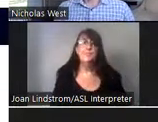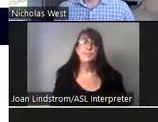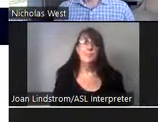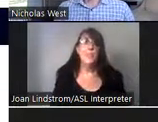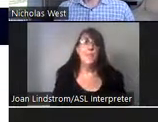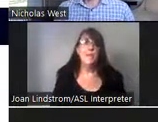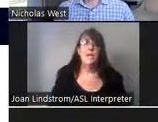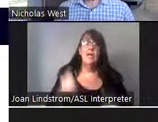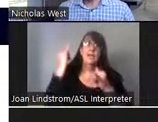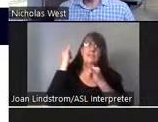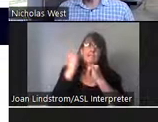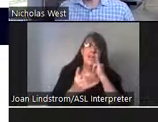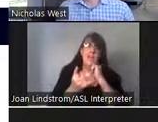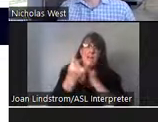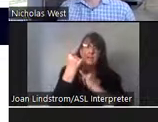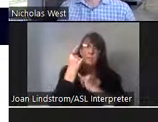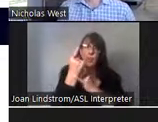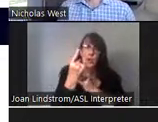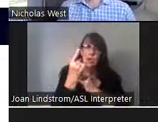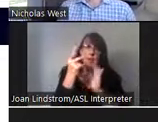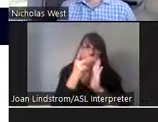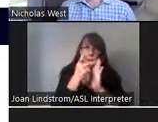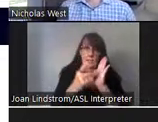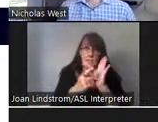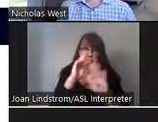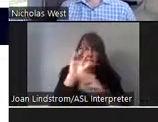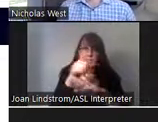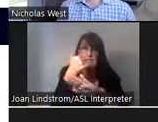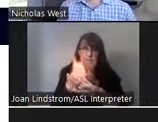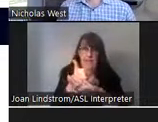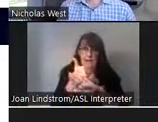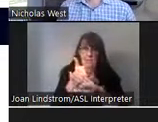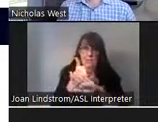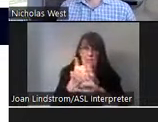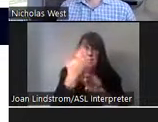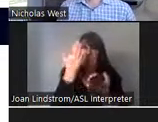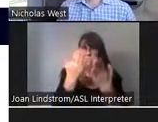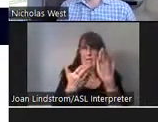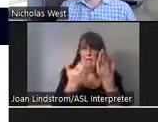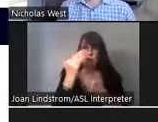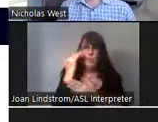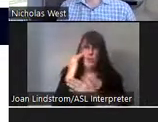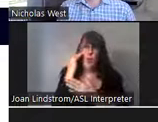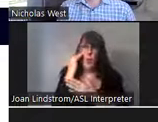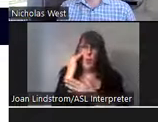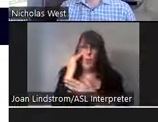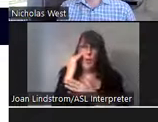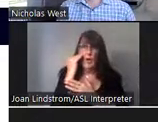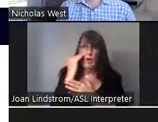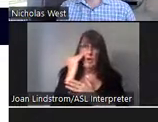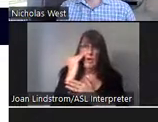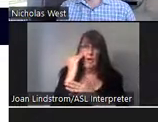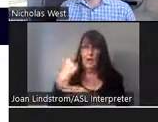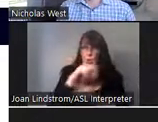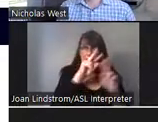But finally, the one pending policy that we have is, you may have already be aware, it's where we're